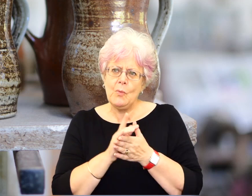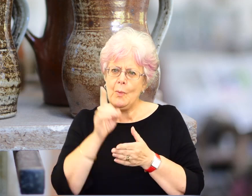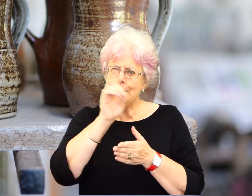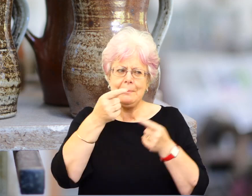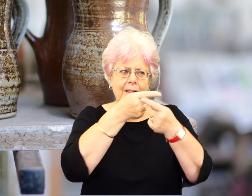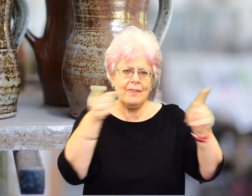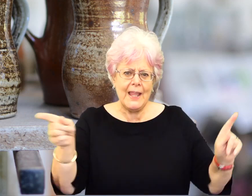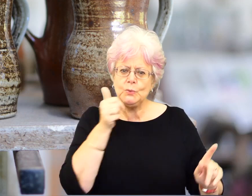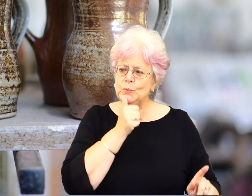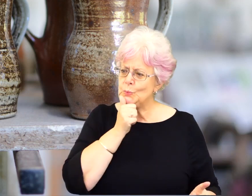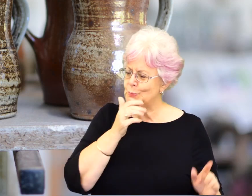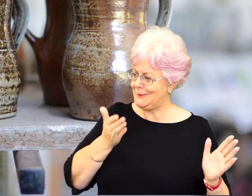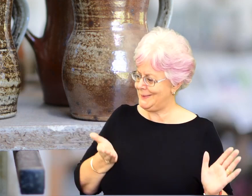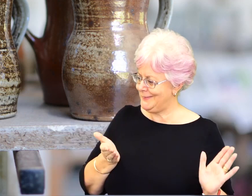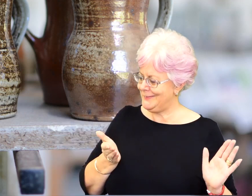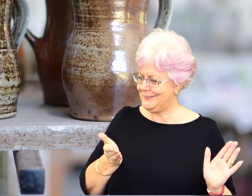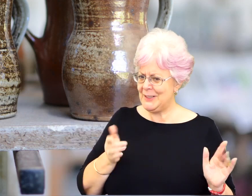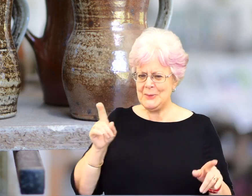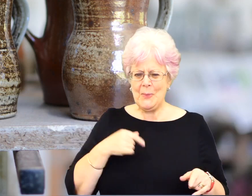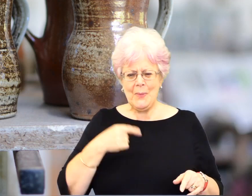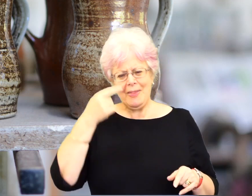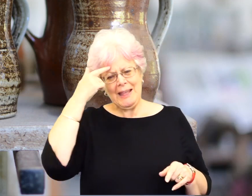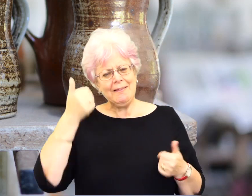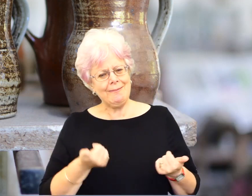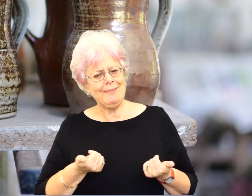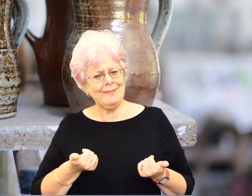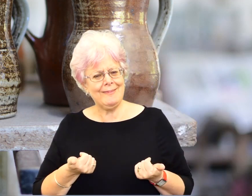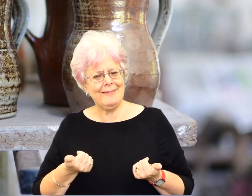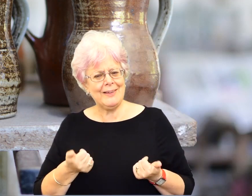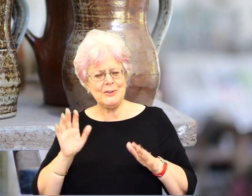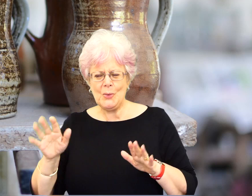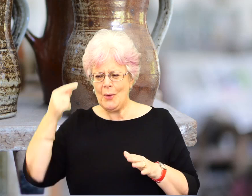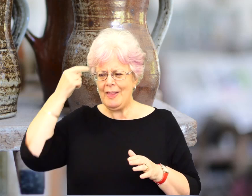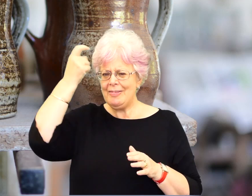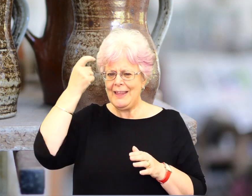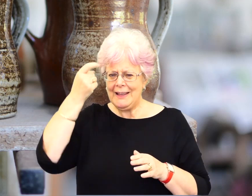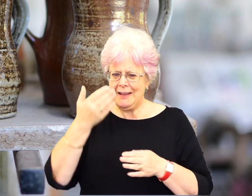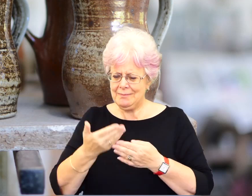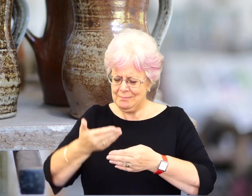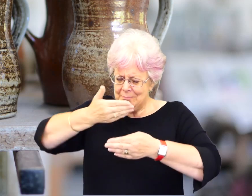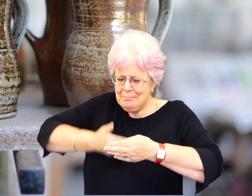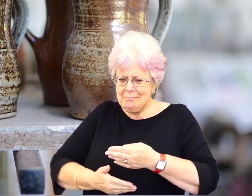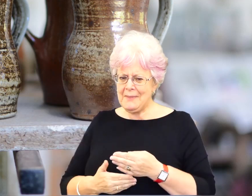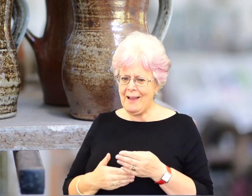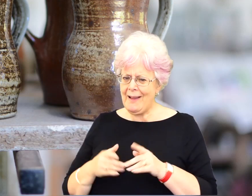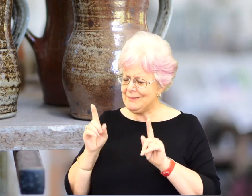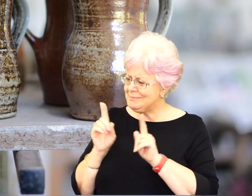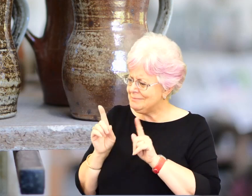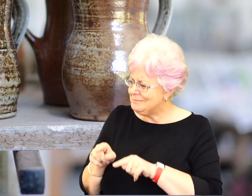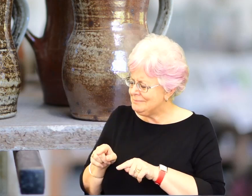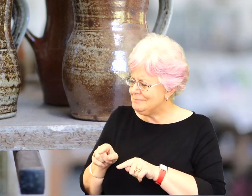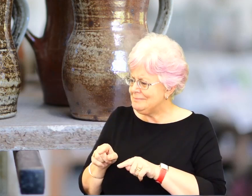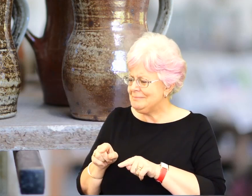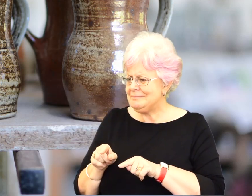such a wonderful idea and notion. So your thinking behind that is very much to